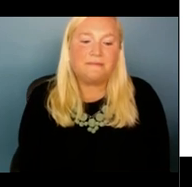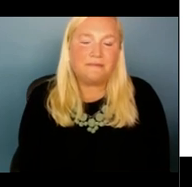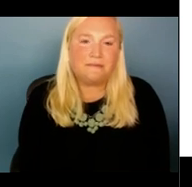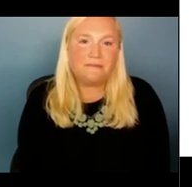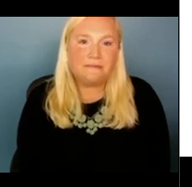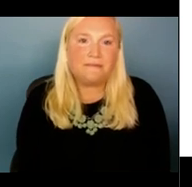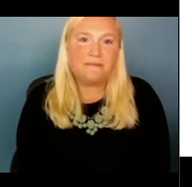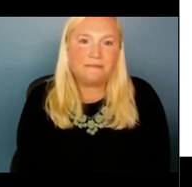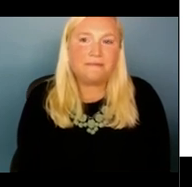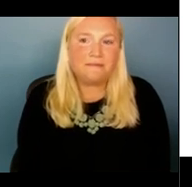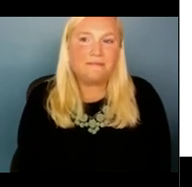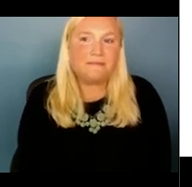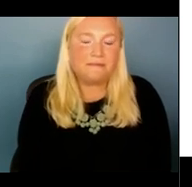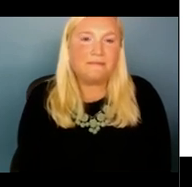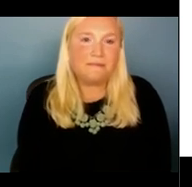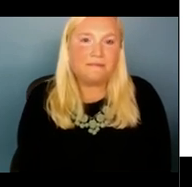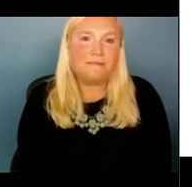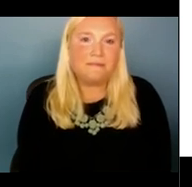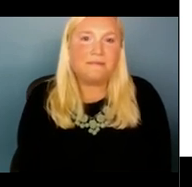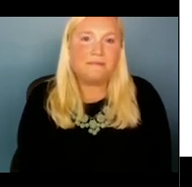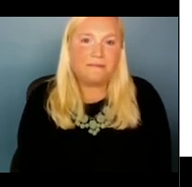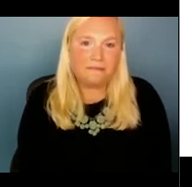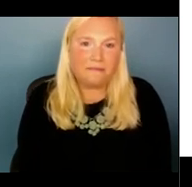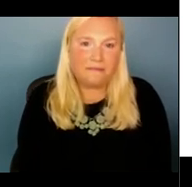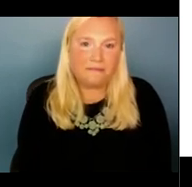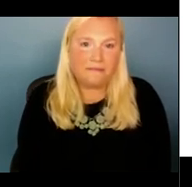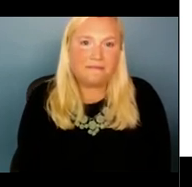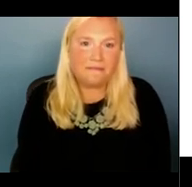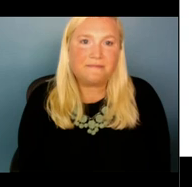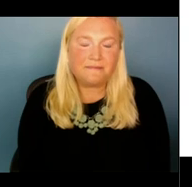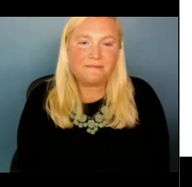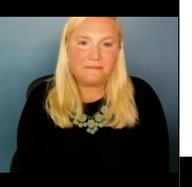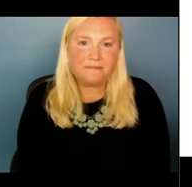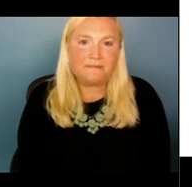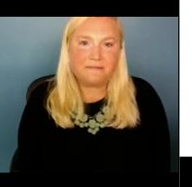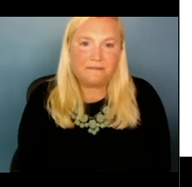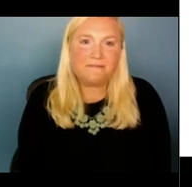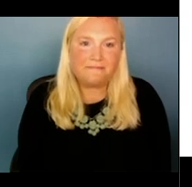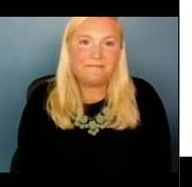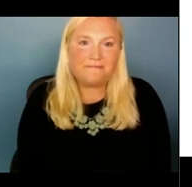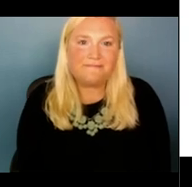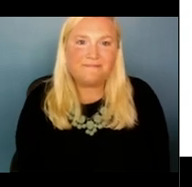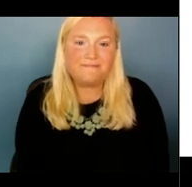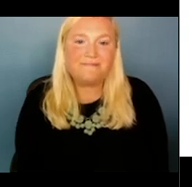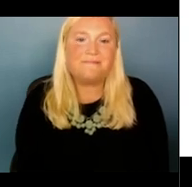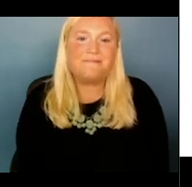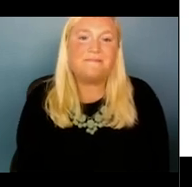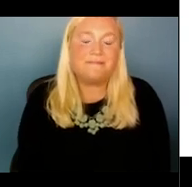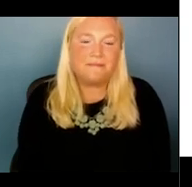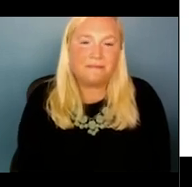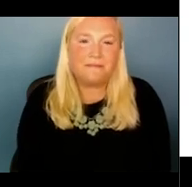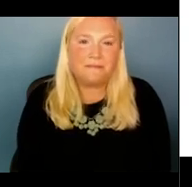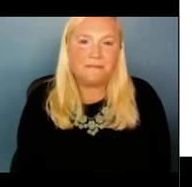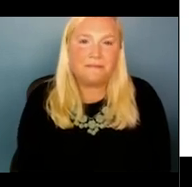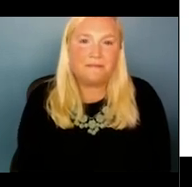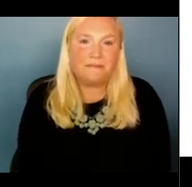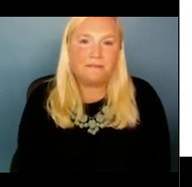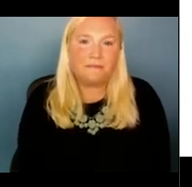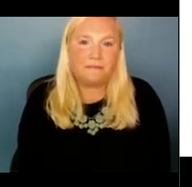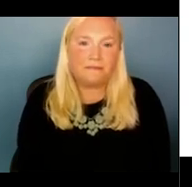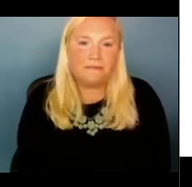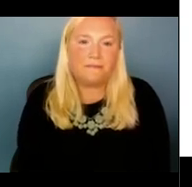therapy just because he stutters. If he has adverse impact, well, then we want to work on that. But if I can tell a parent,